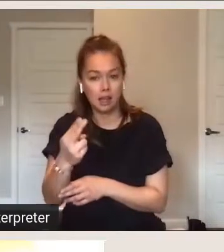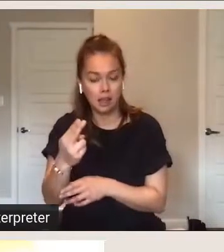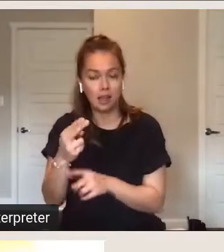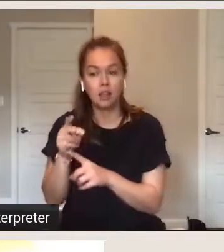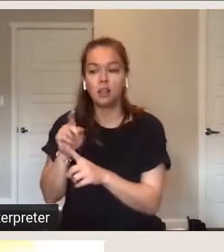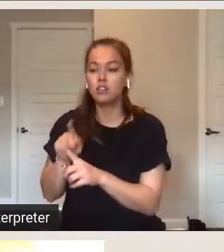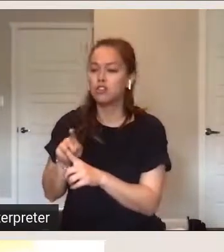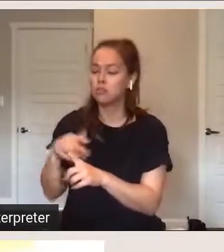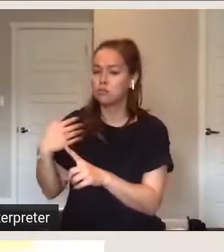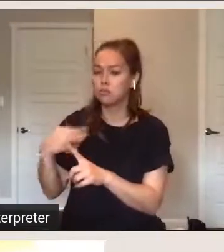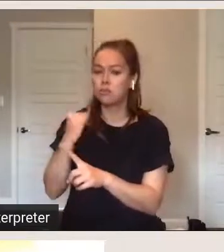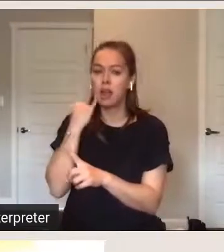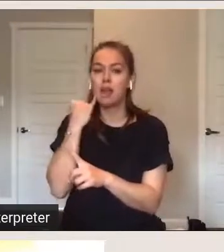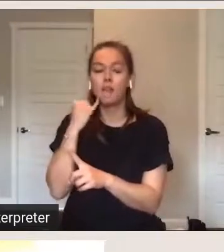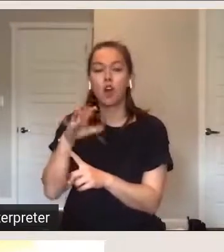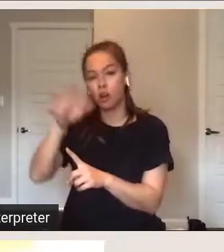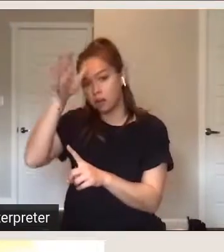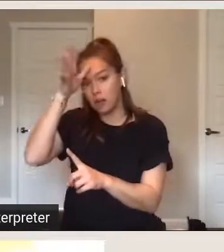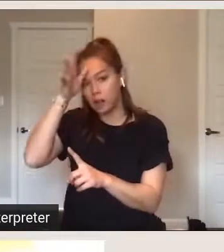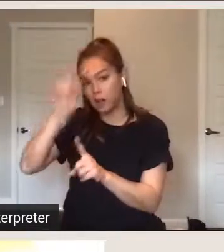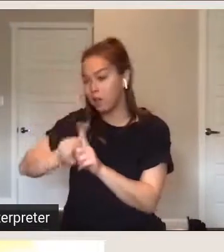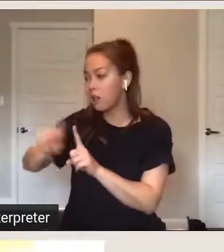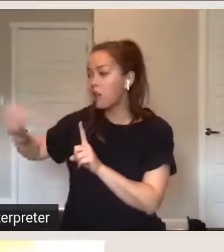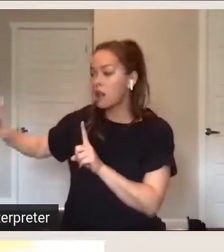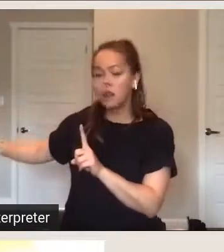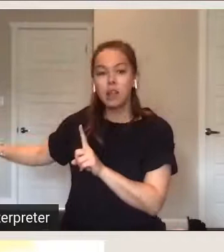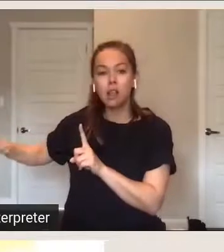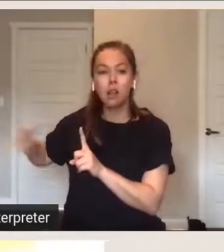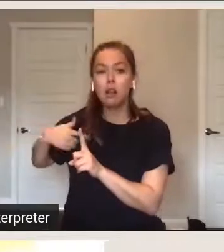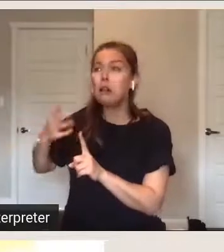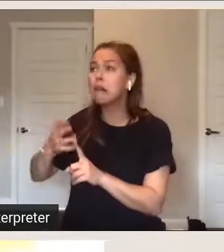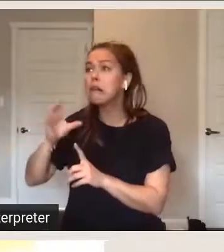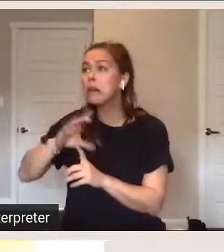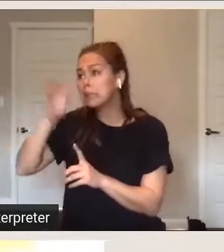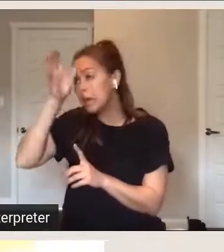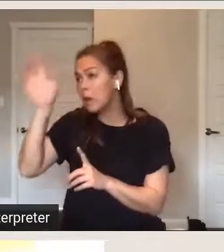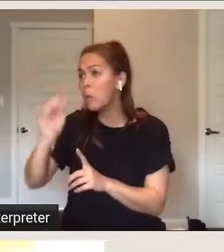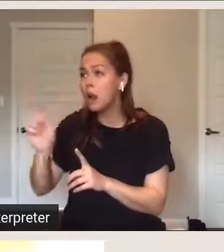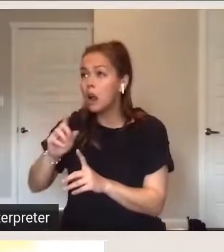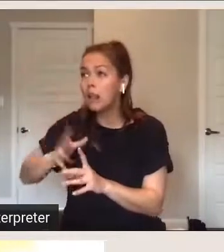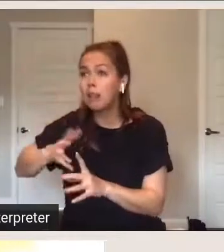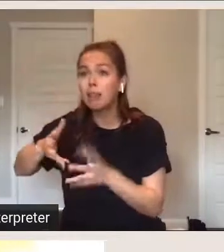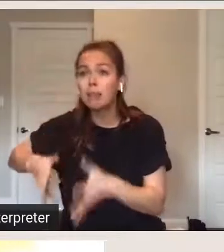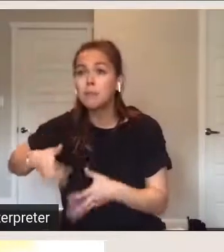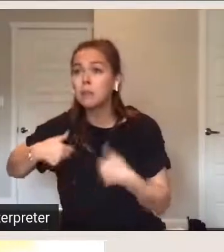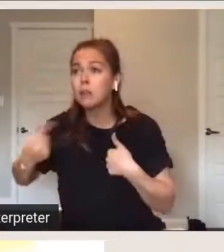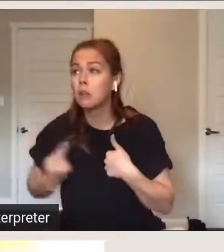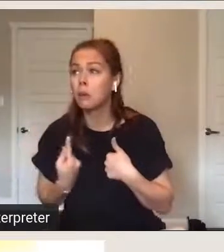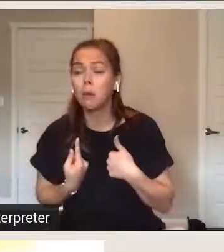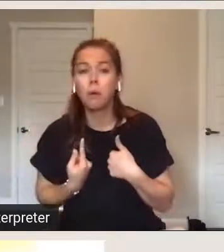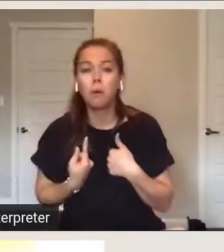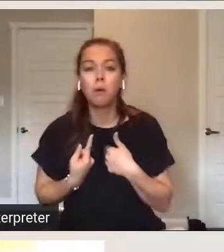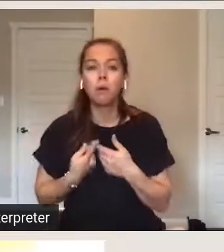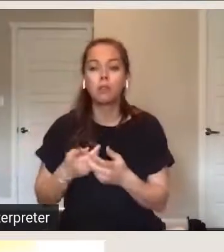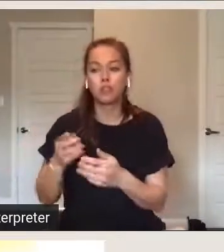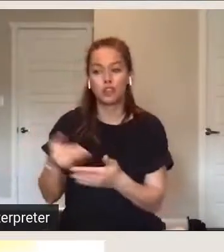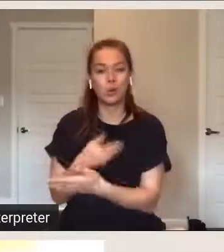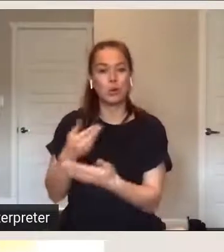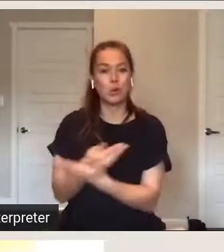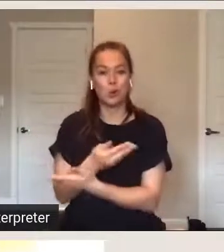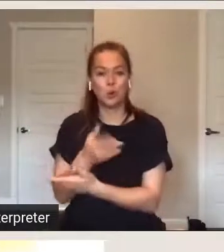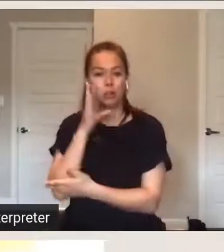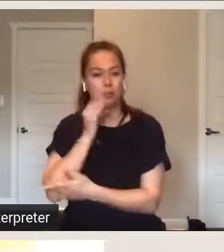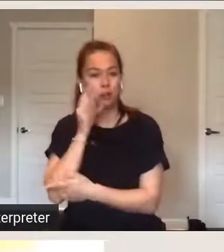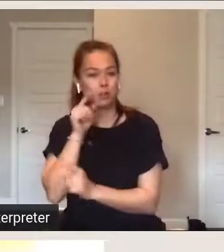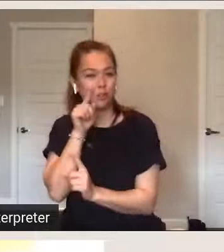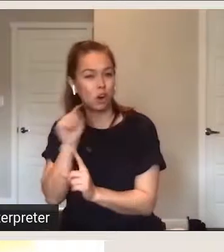behind. She's at this camping trip with, you know, new folks, strange folks. So yeah, I just